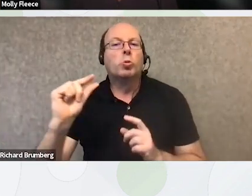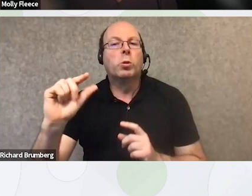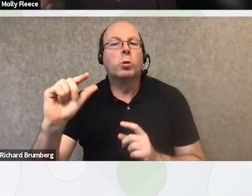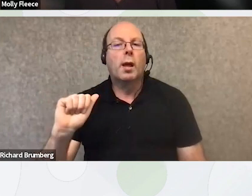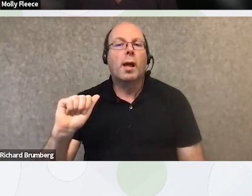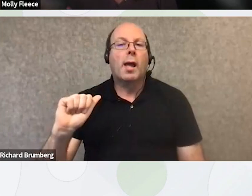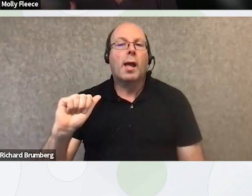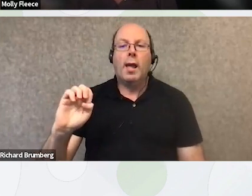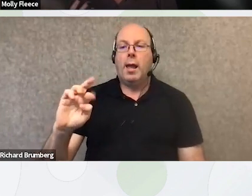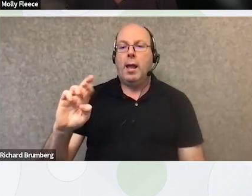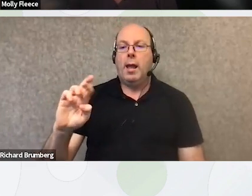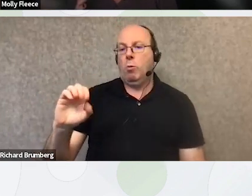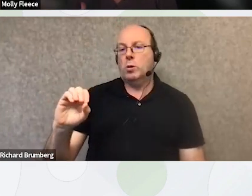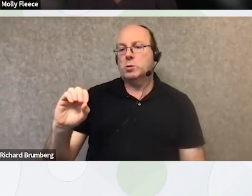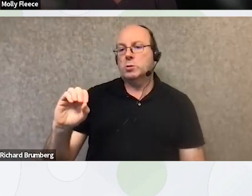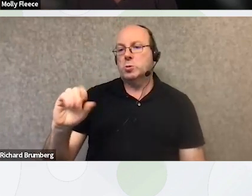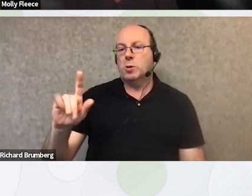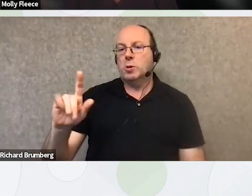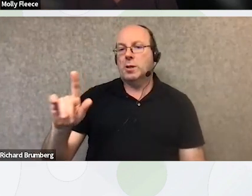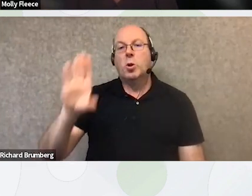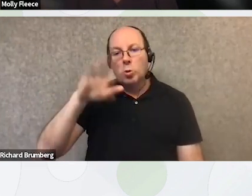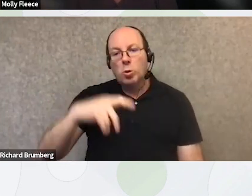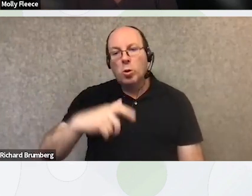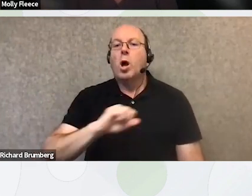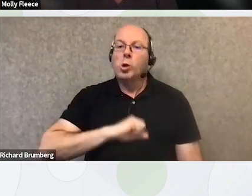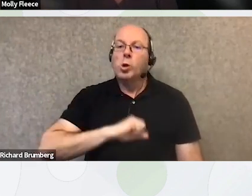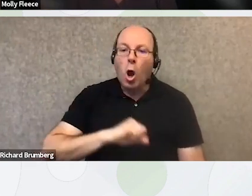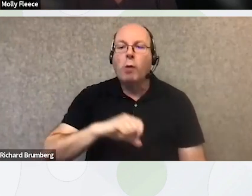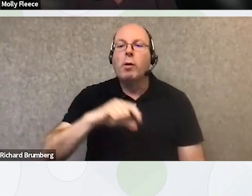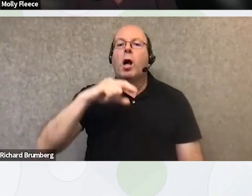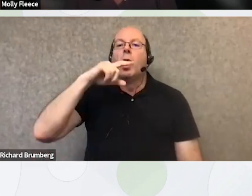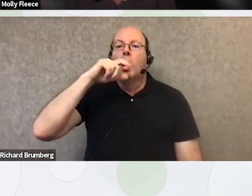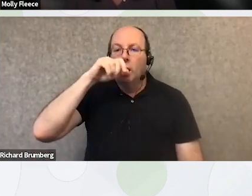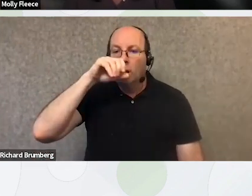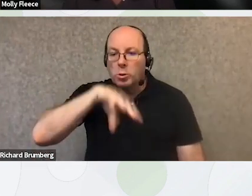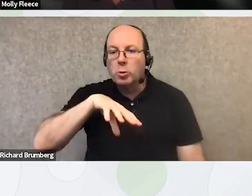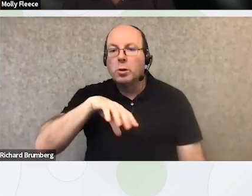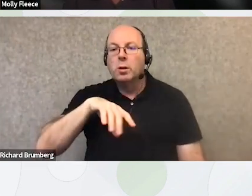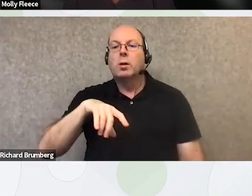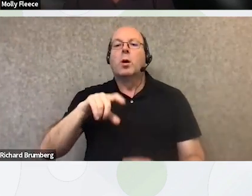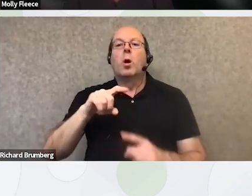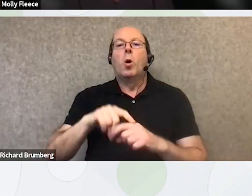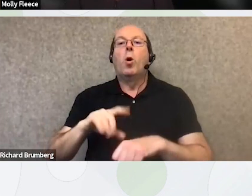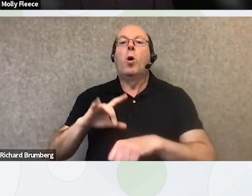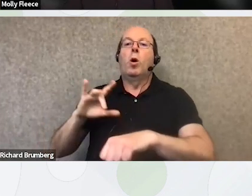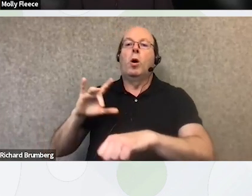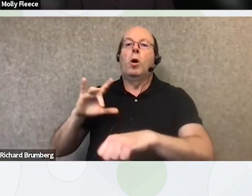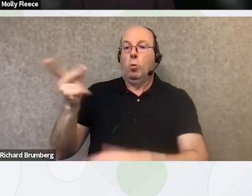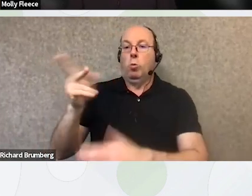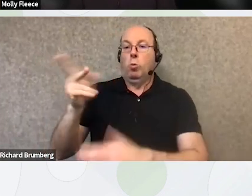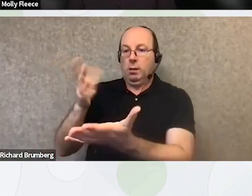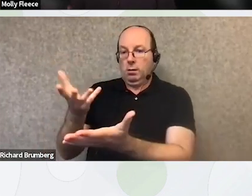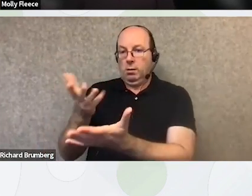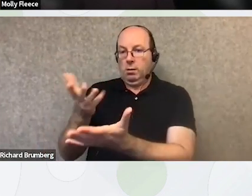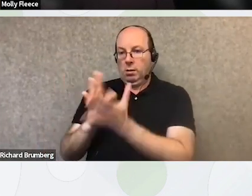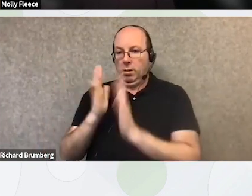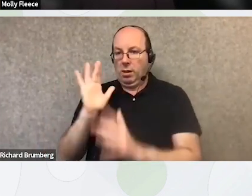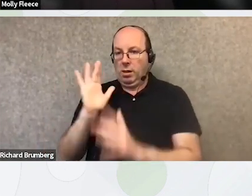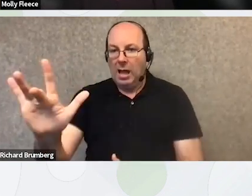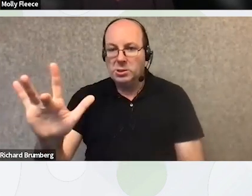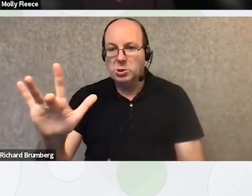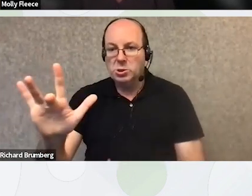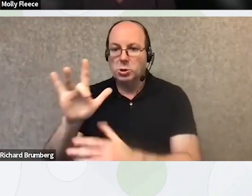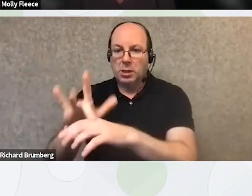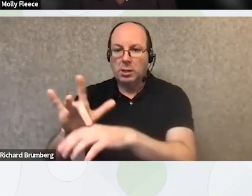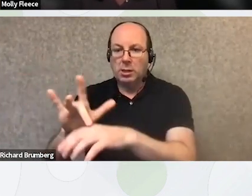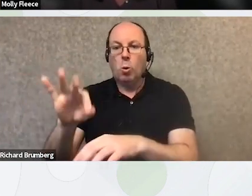that we are all familiar with: coughing, sneezing, as well as direct and indirect contact with secretions, thinking about contaminated